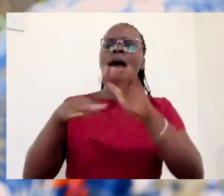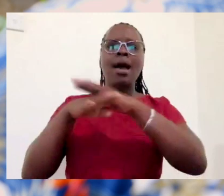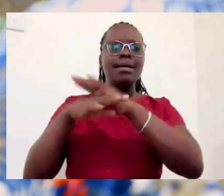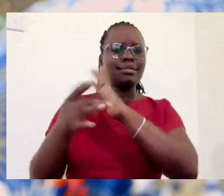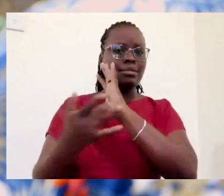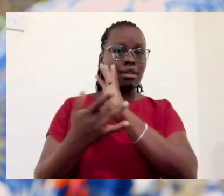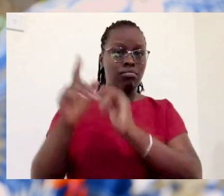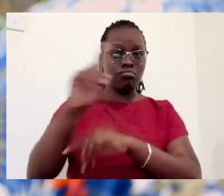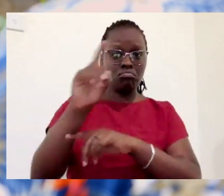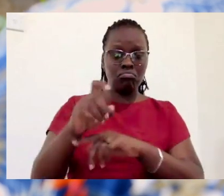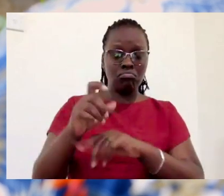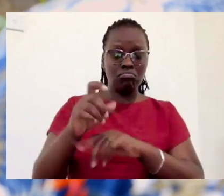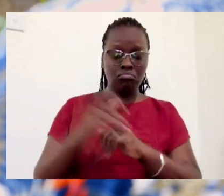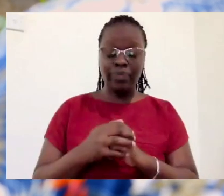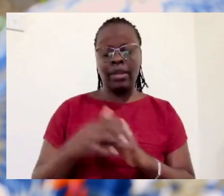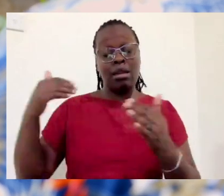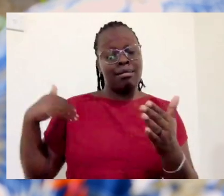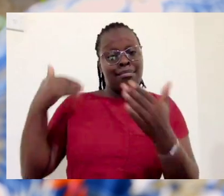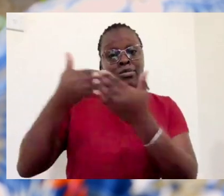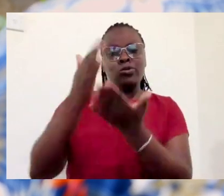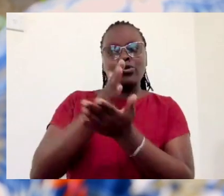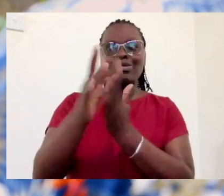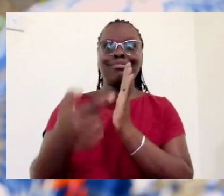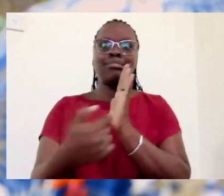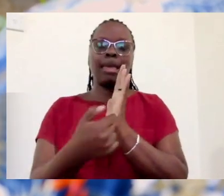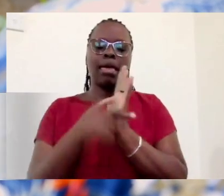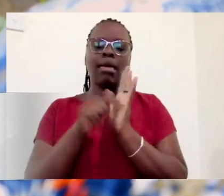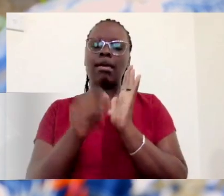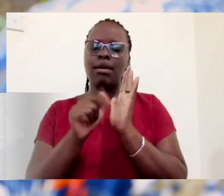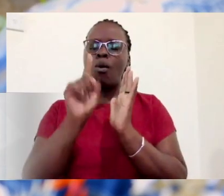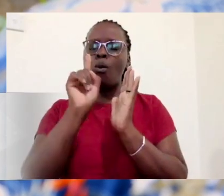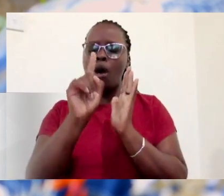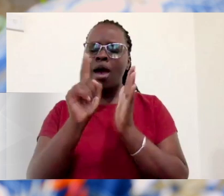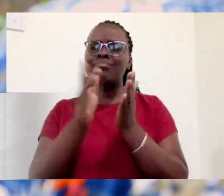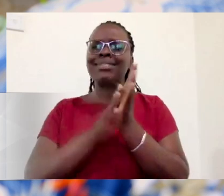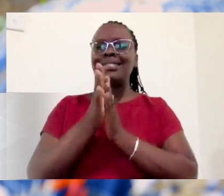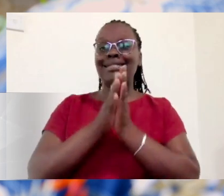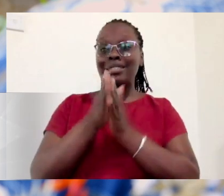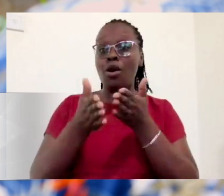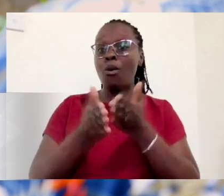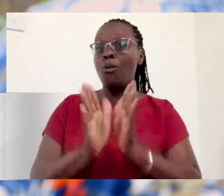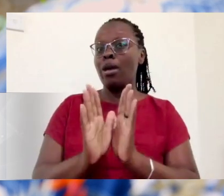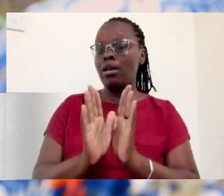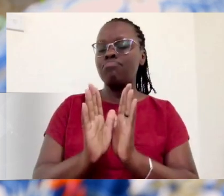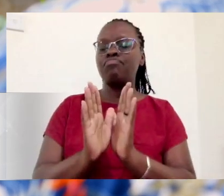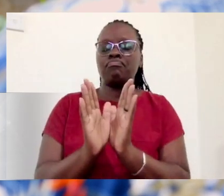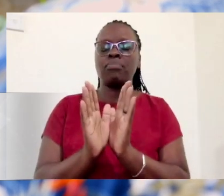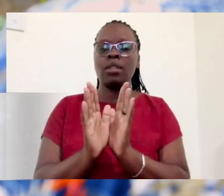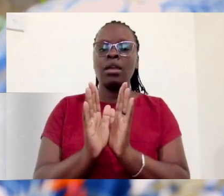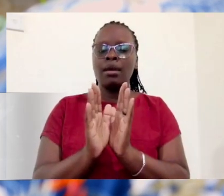thing that we have learned over time is that technology is one of the interesting way